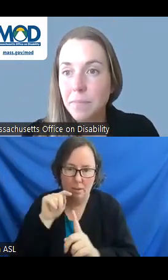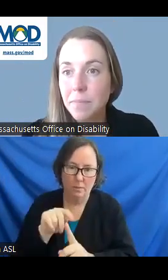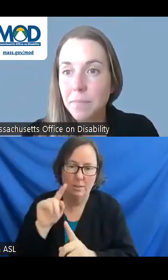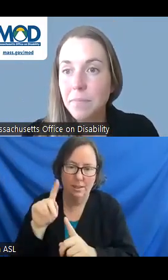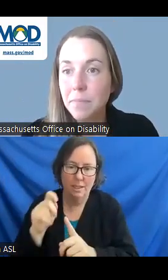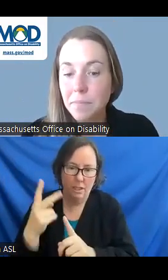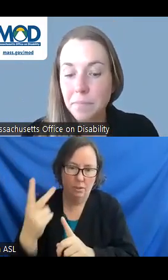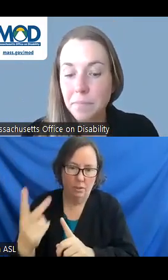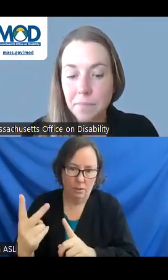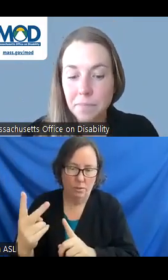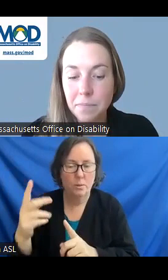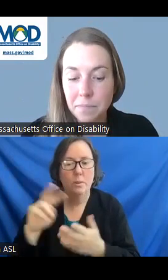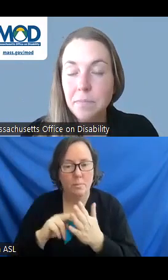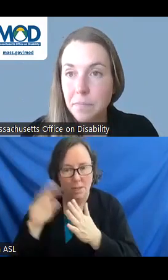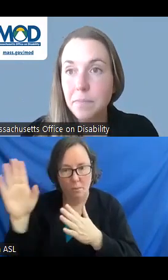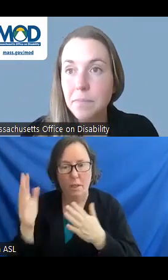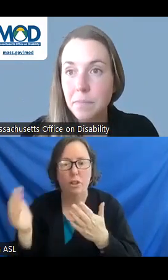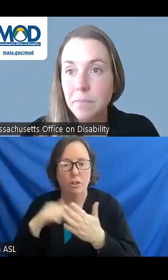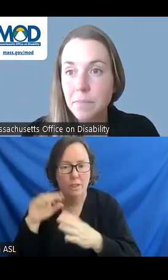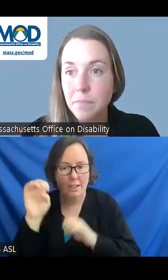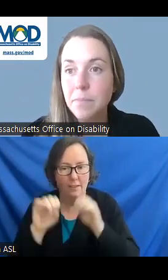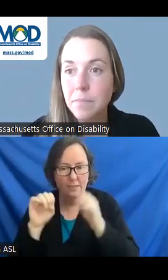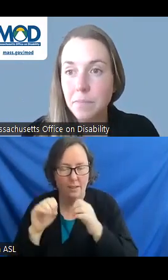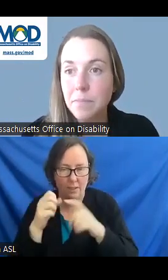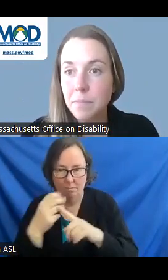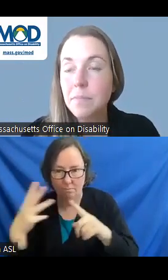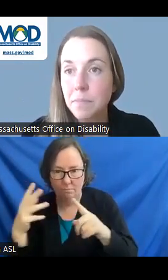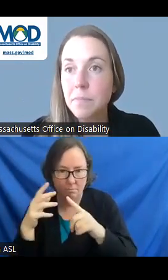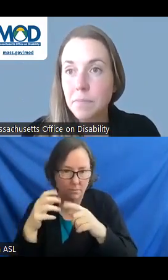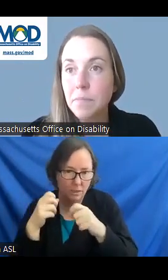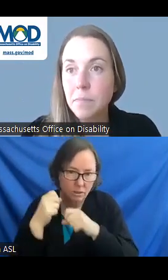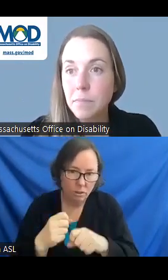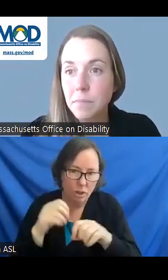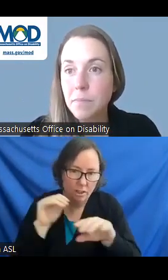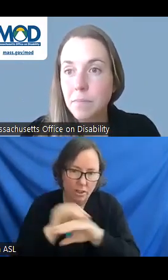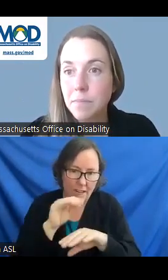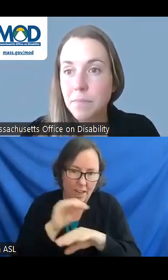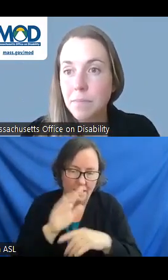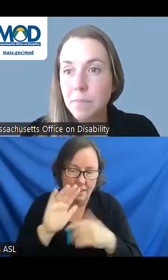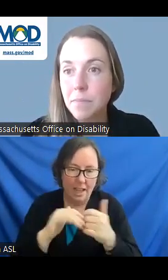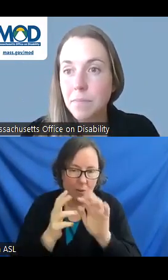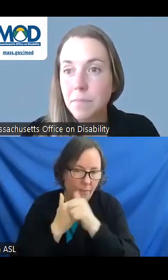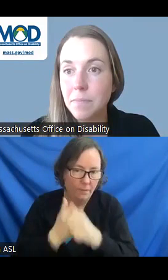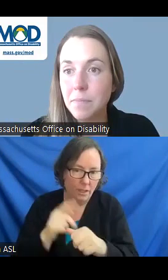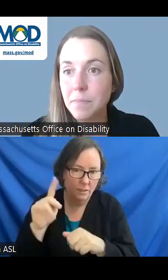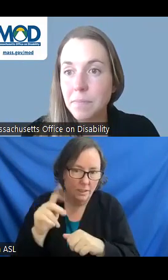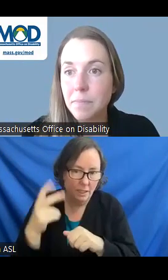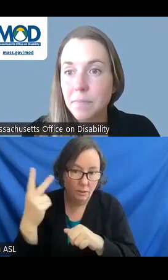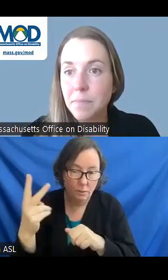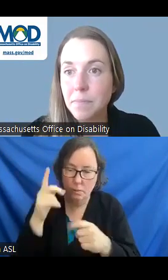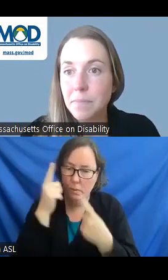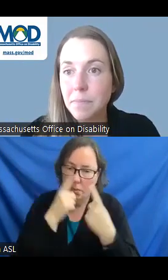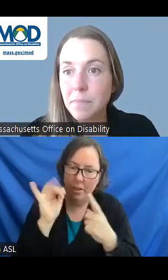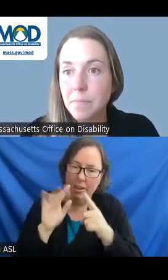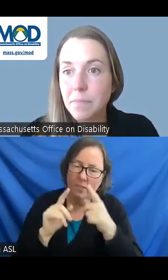they're going to reevaluate and probably come out with some stronger guidance. So I just was wondering if MOD has